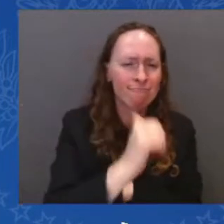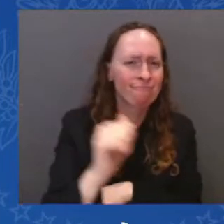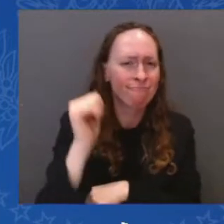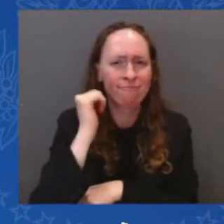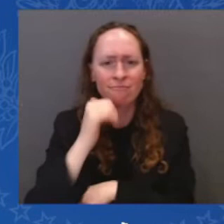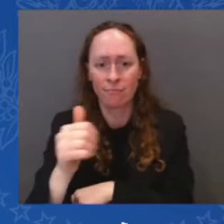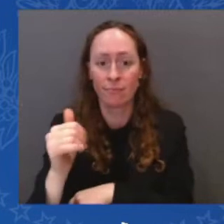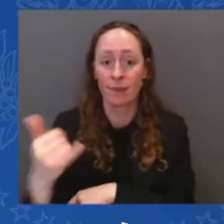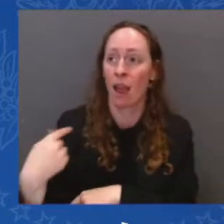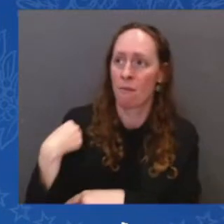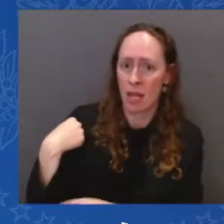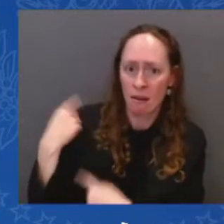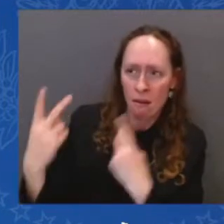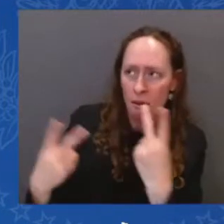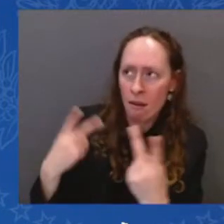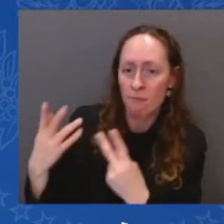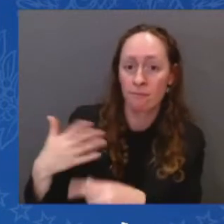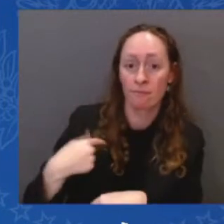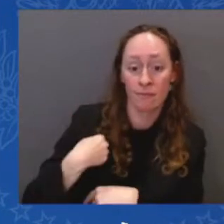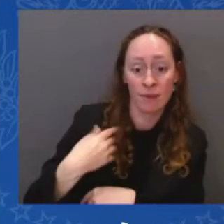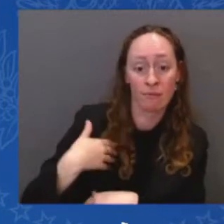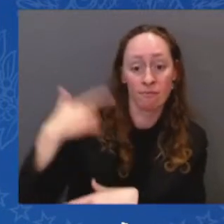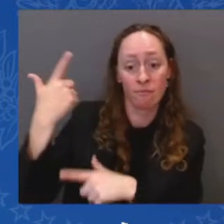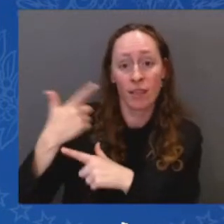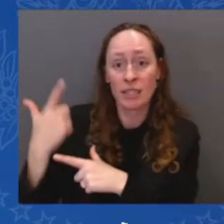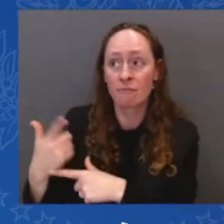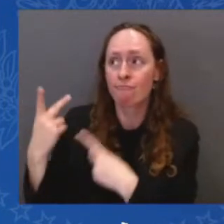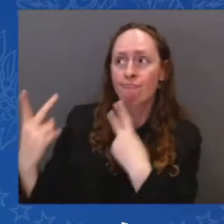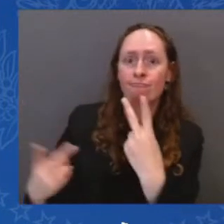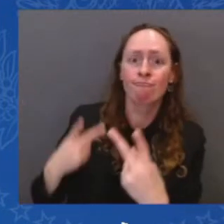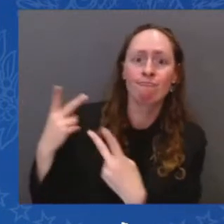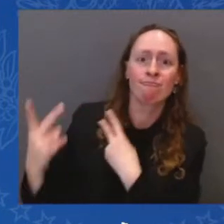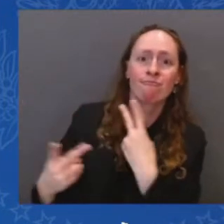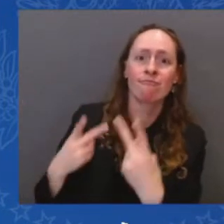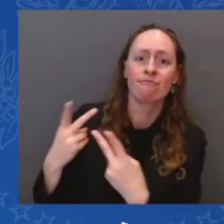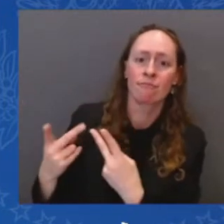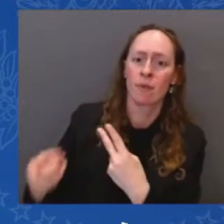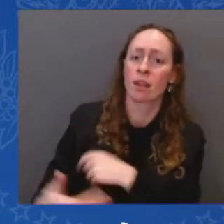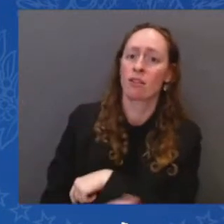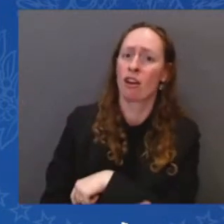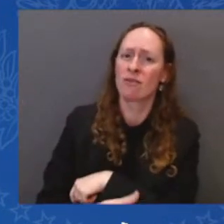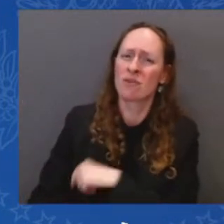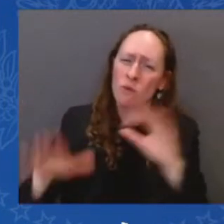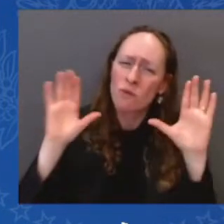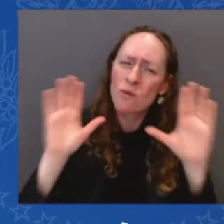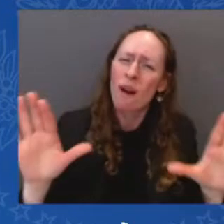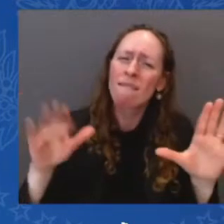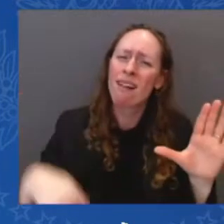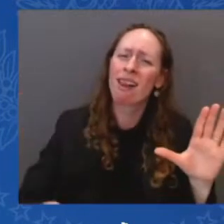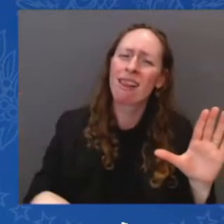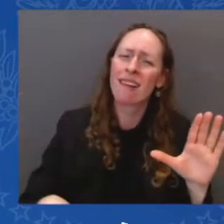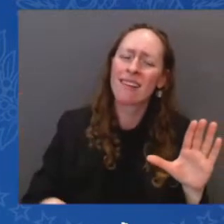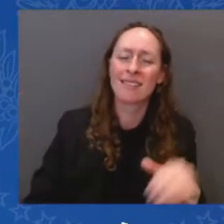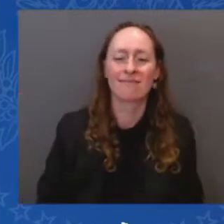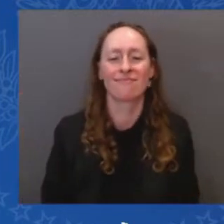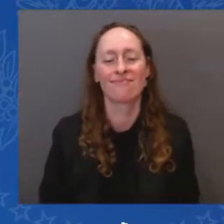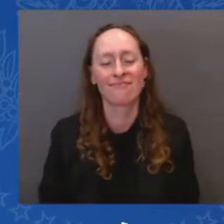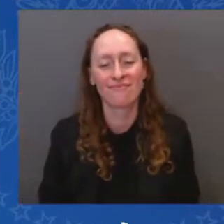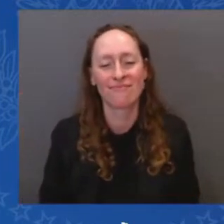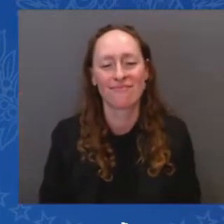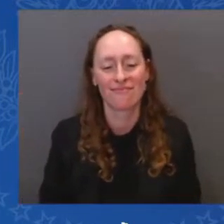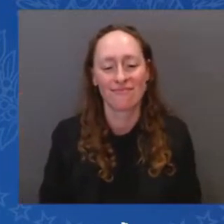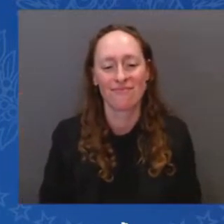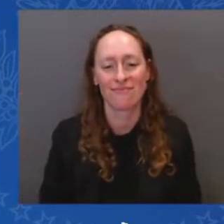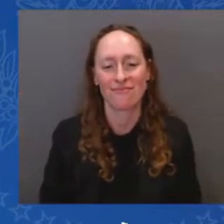truly make this country great. My father taught me that you have to plant the flag on Suribachi. That was a lesson he took from